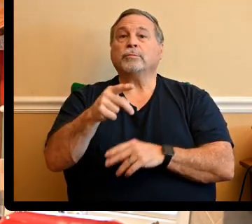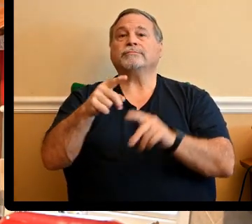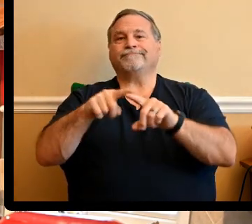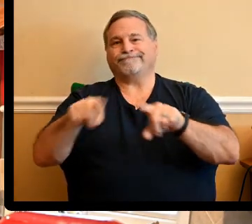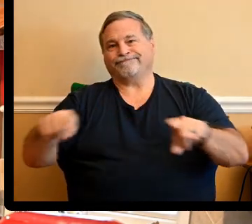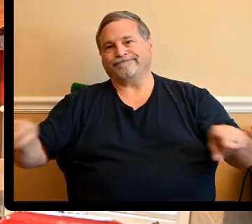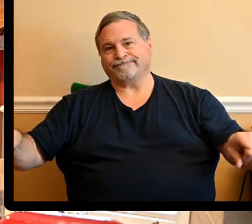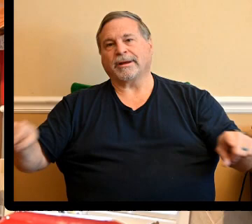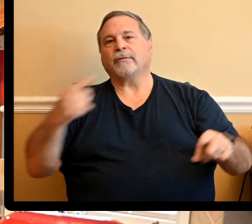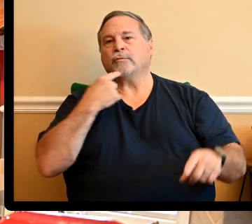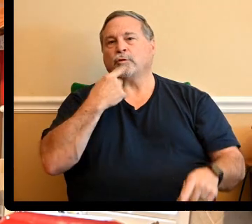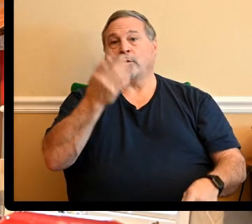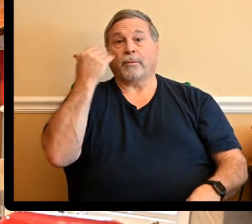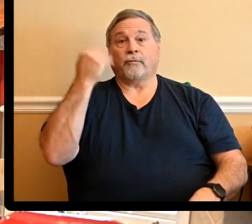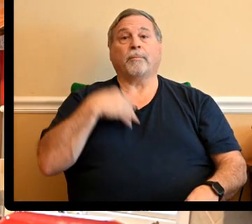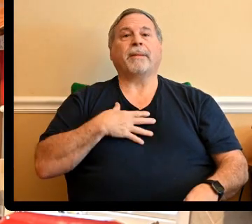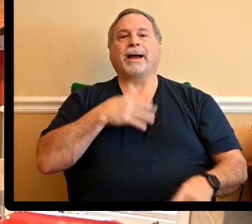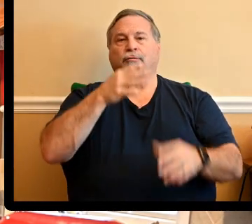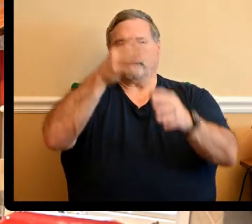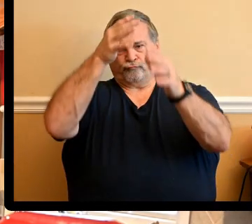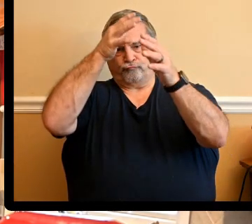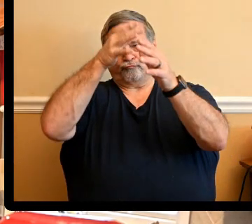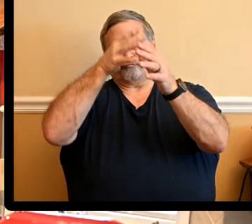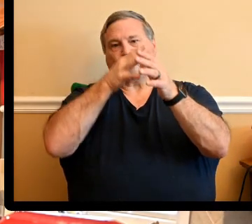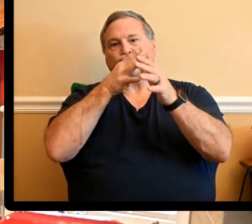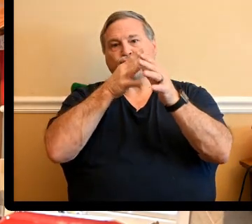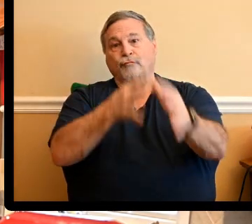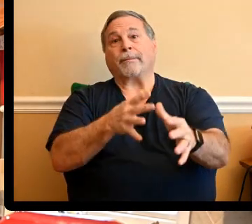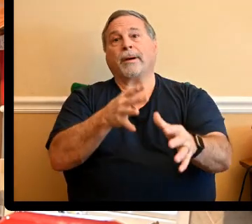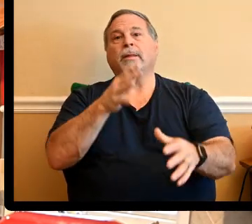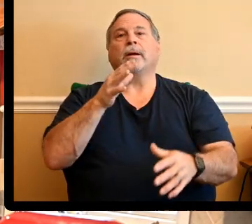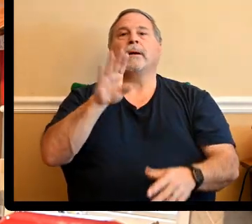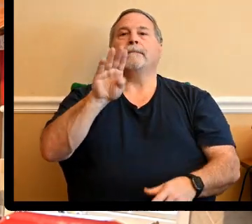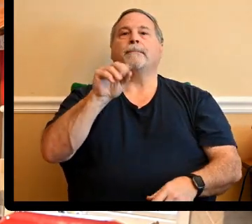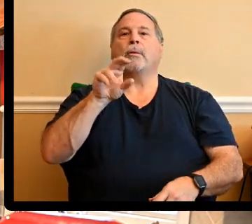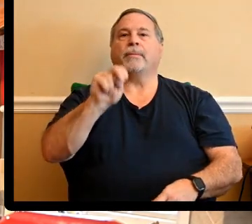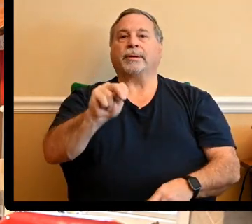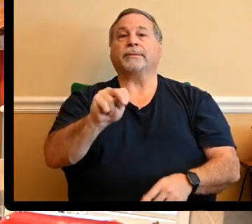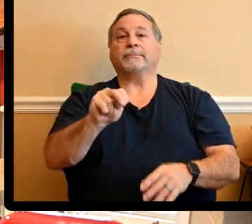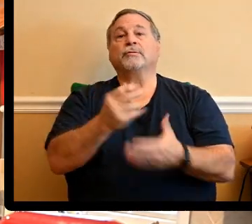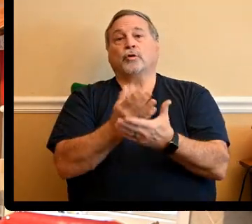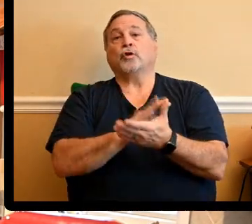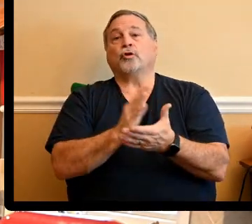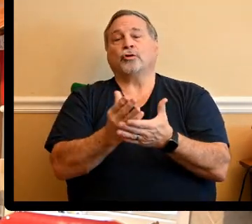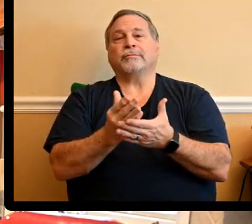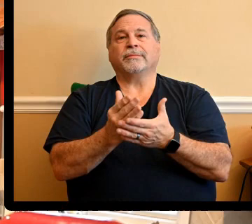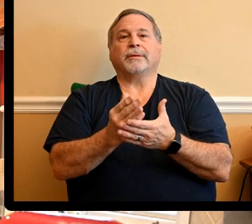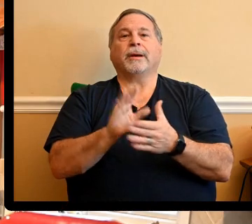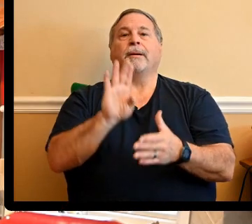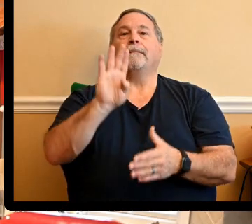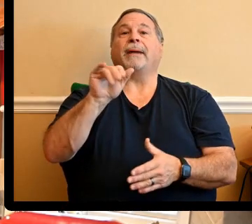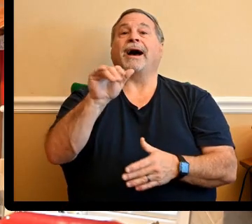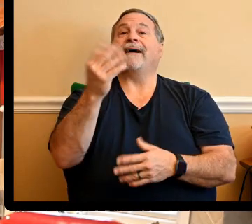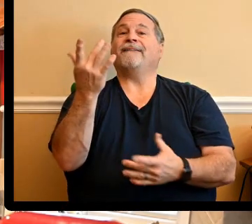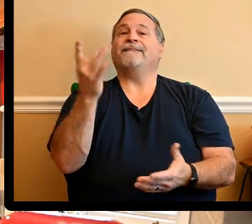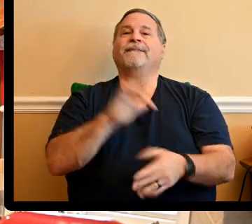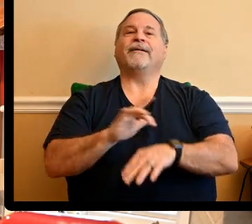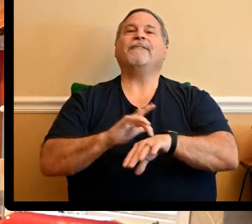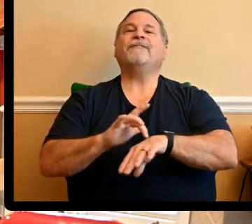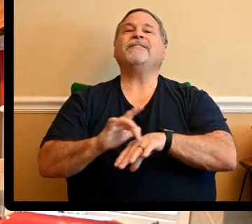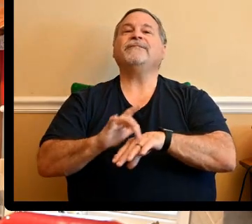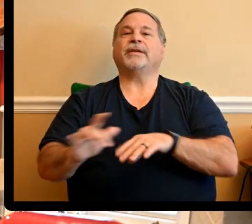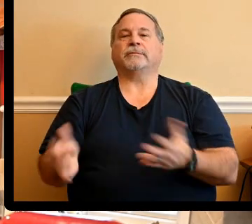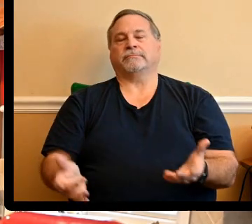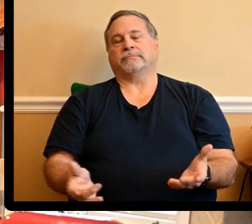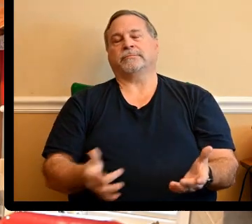such. I've told you before, my grandmother Bowman, she used to cook, and she would just do it by feel. She'd put